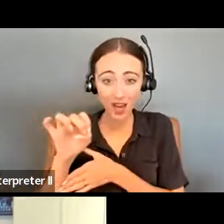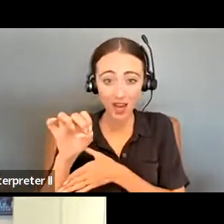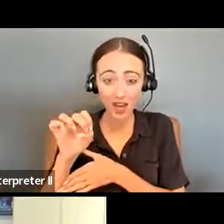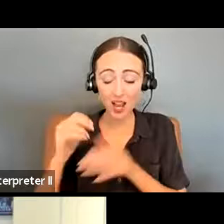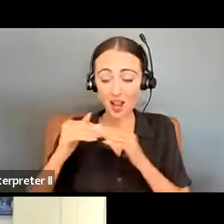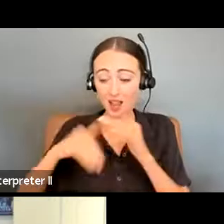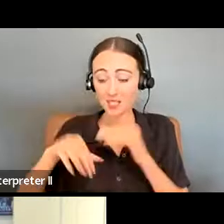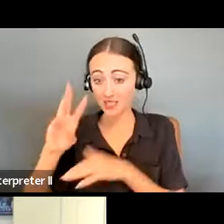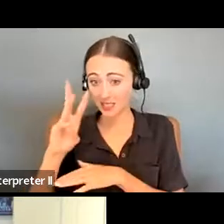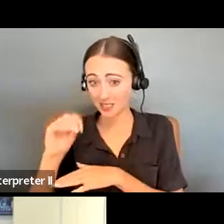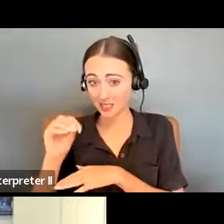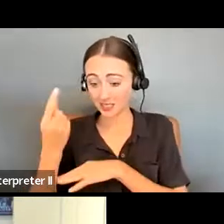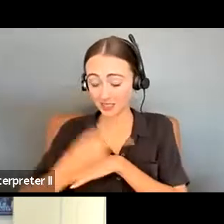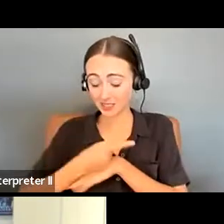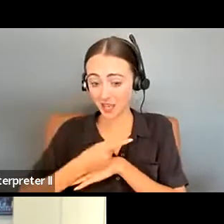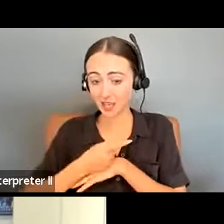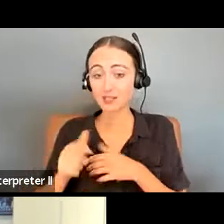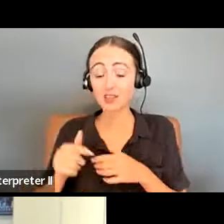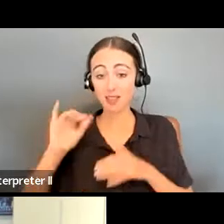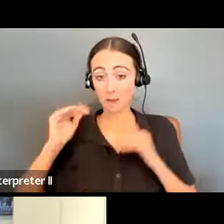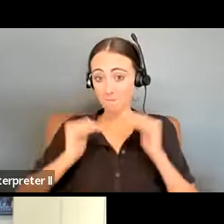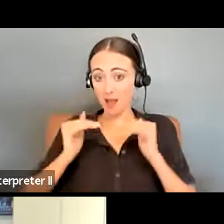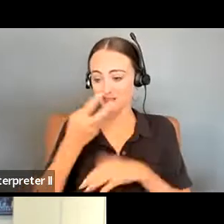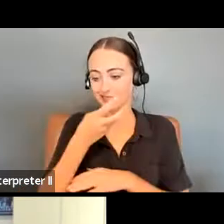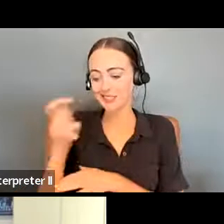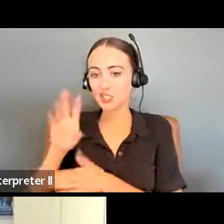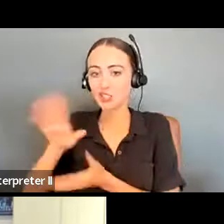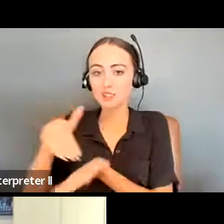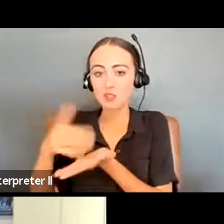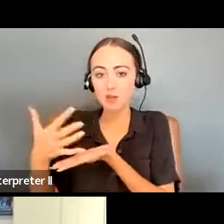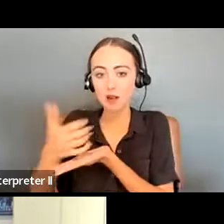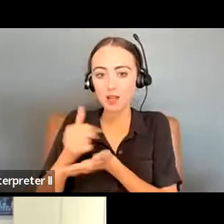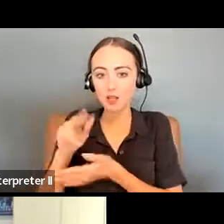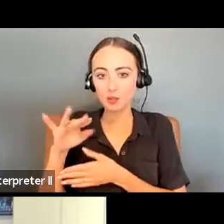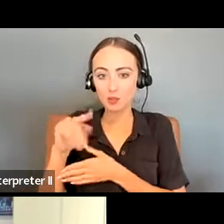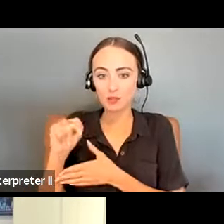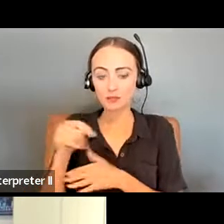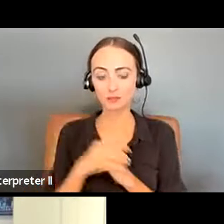remaining balance is transferred to the Central Collections Unit.